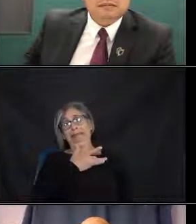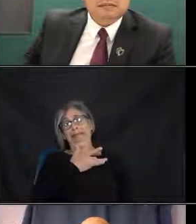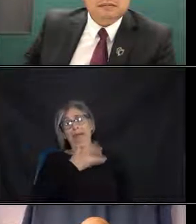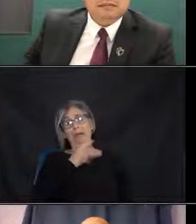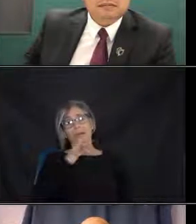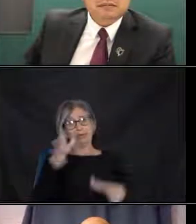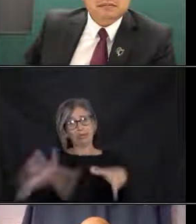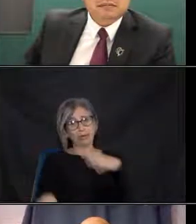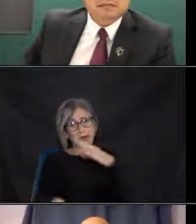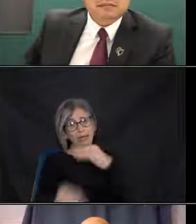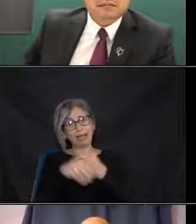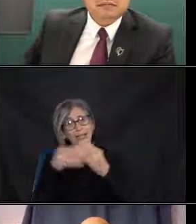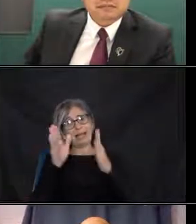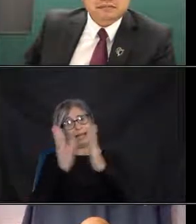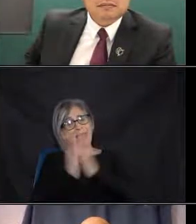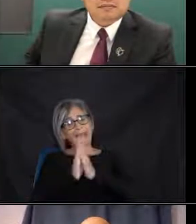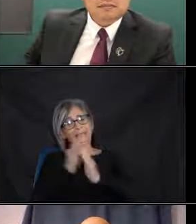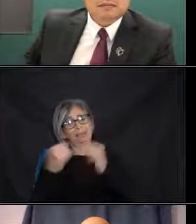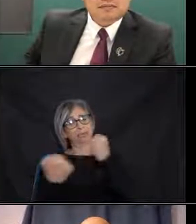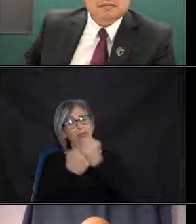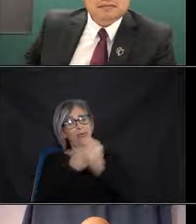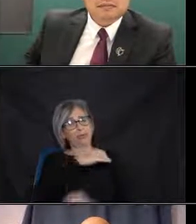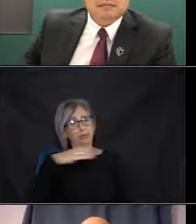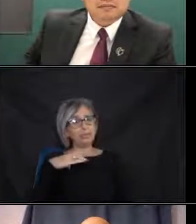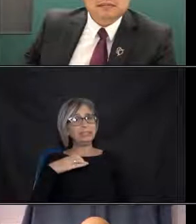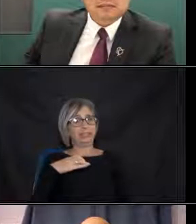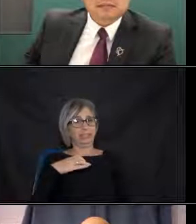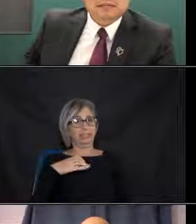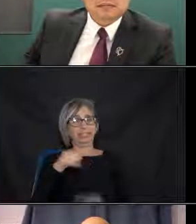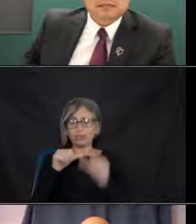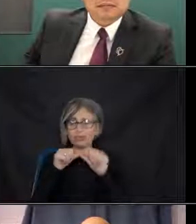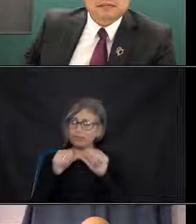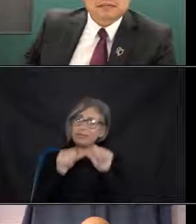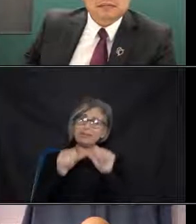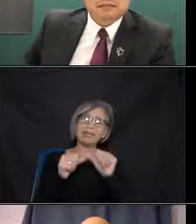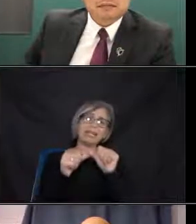ask for the support of the commission, along with, you know, just continuing to